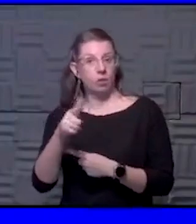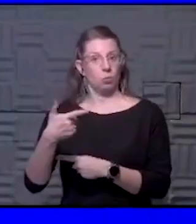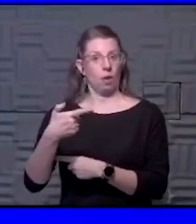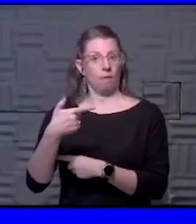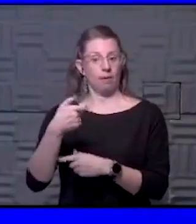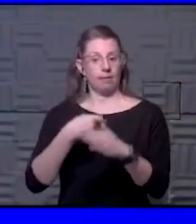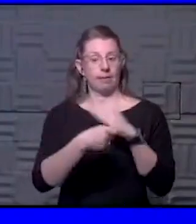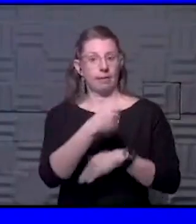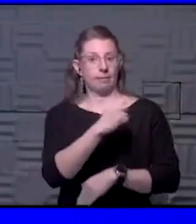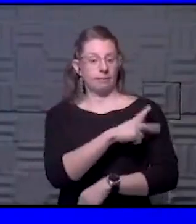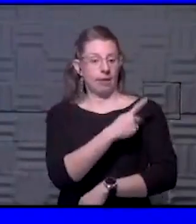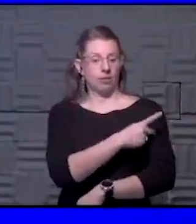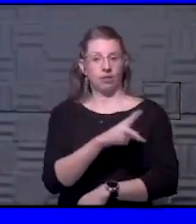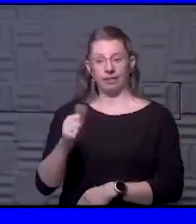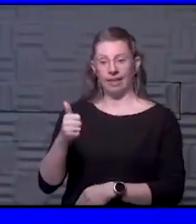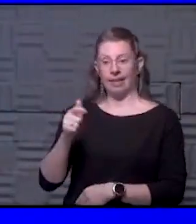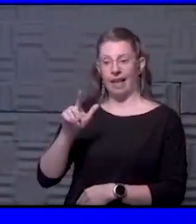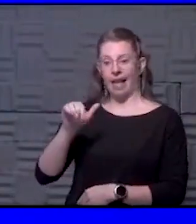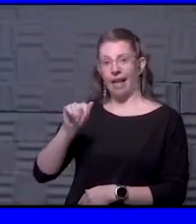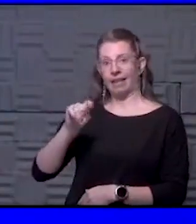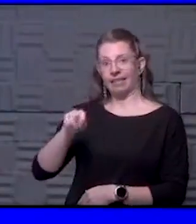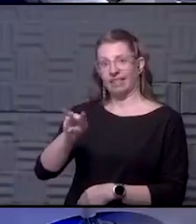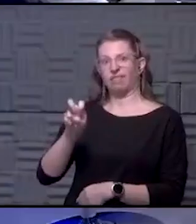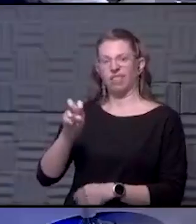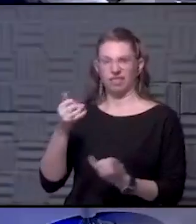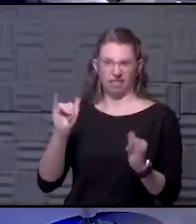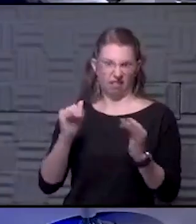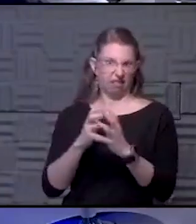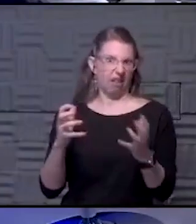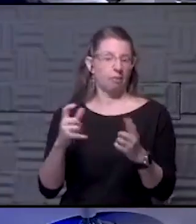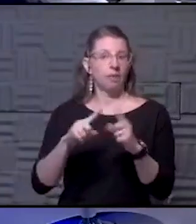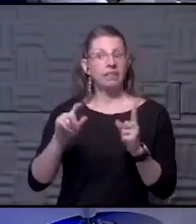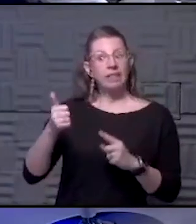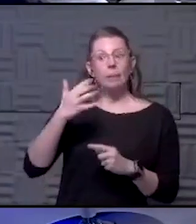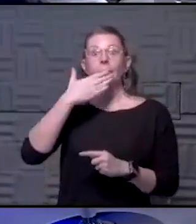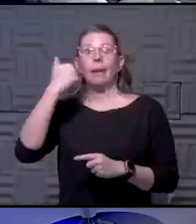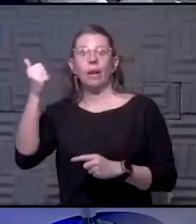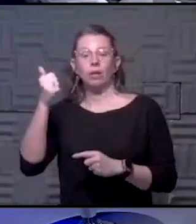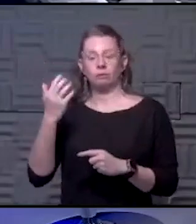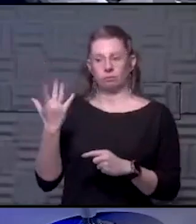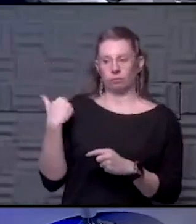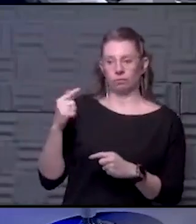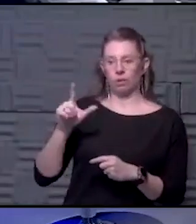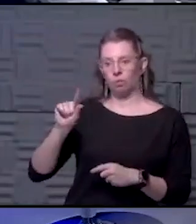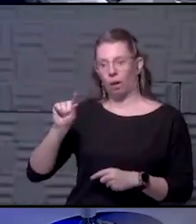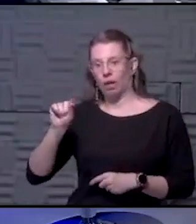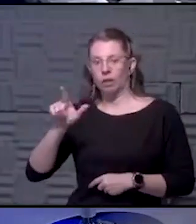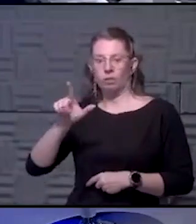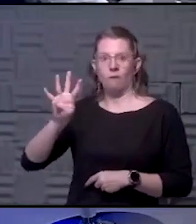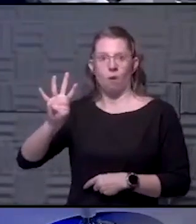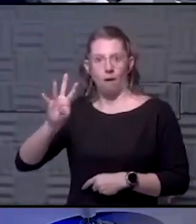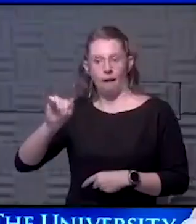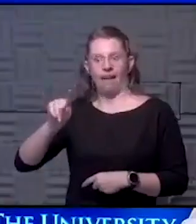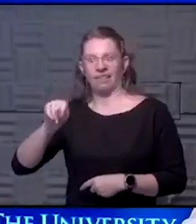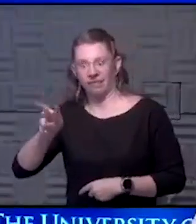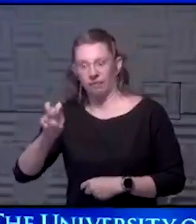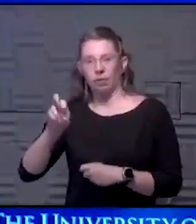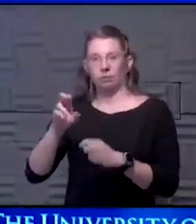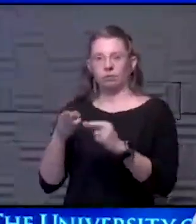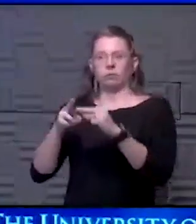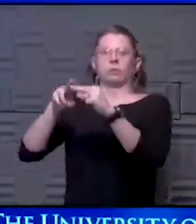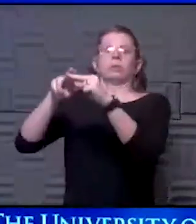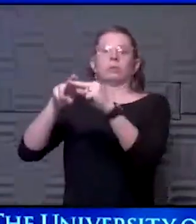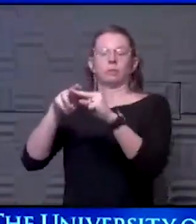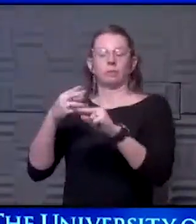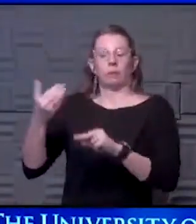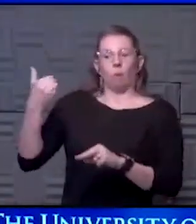21 inpatients, 10 of those are active. Okay, they're still up though. They're still, but 10 is a lot better. They had 20, 24 actives for a while, or even higher. So